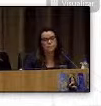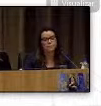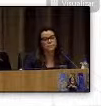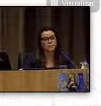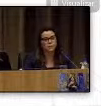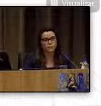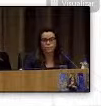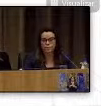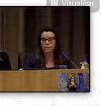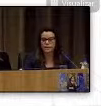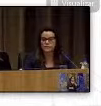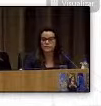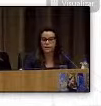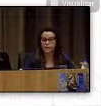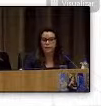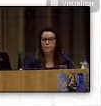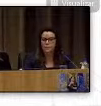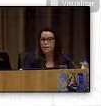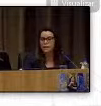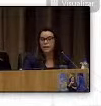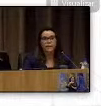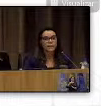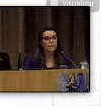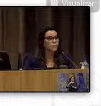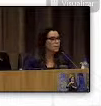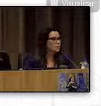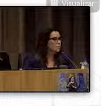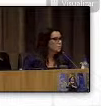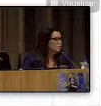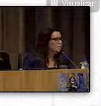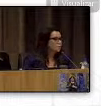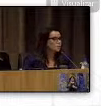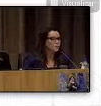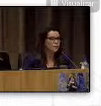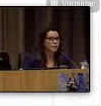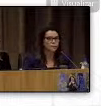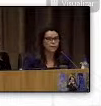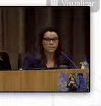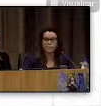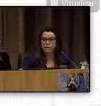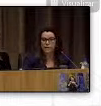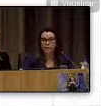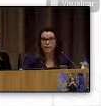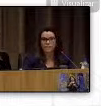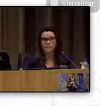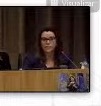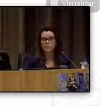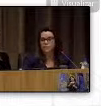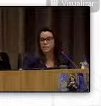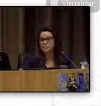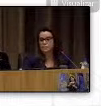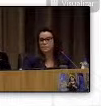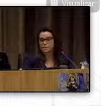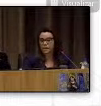of December, 20 years of ISGH. And the great objective in ISGH,